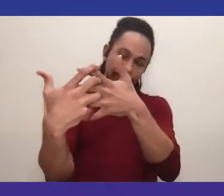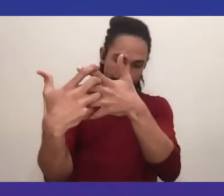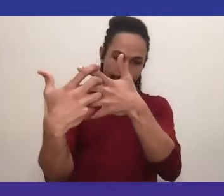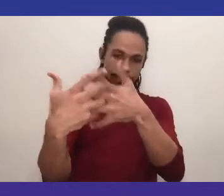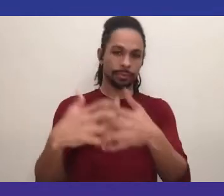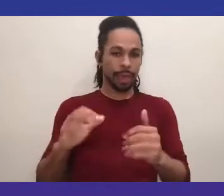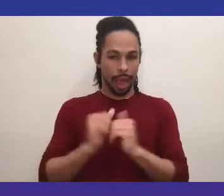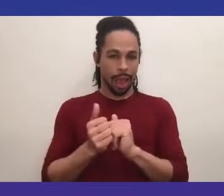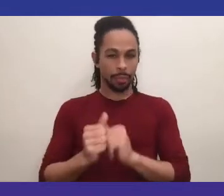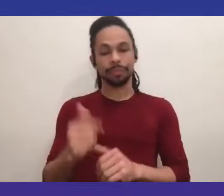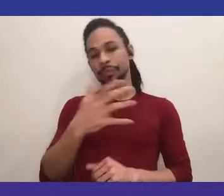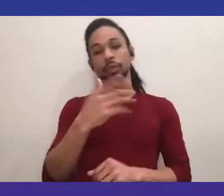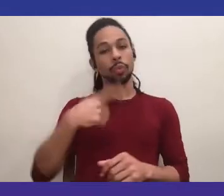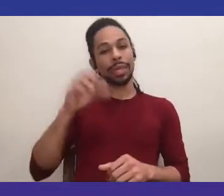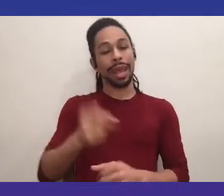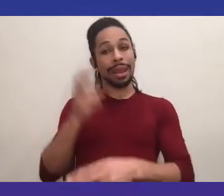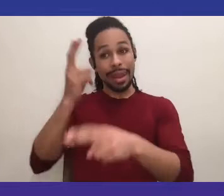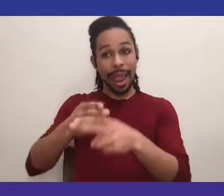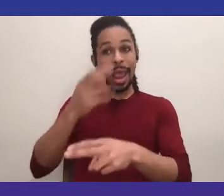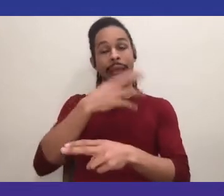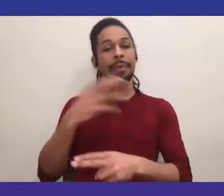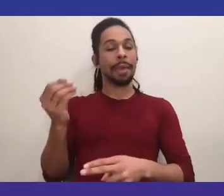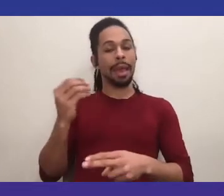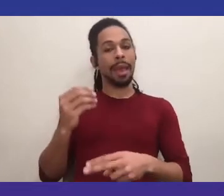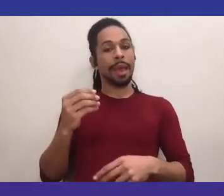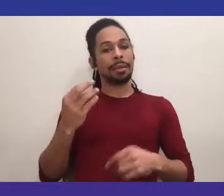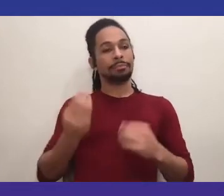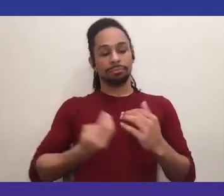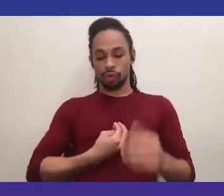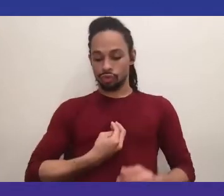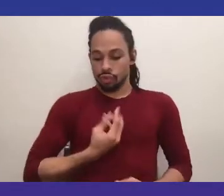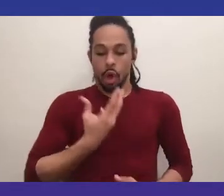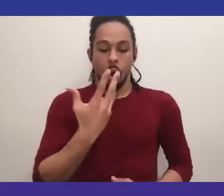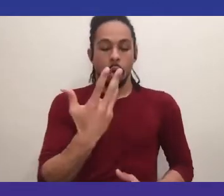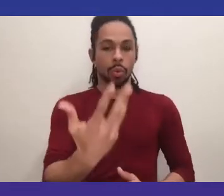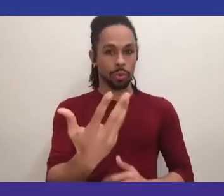invoked in a way that marks forward their erasure.